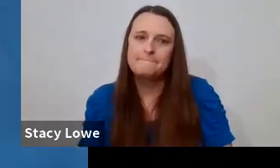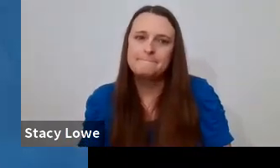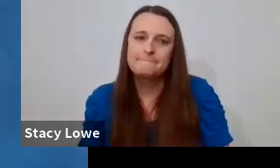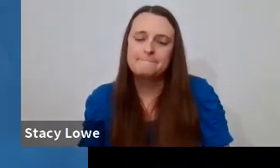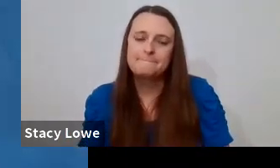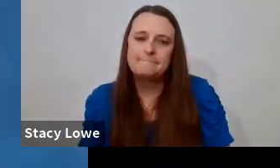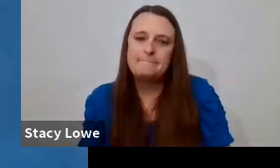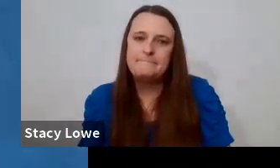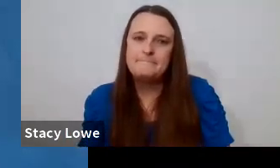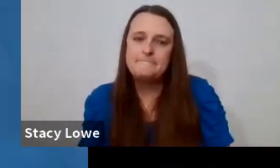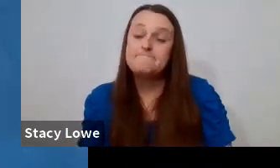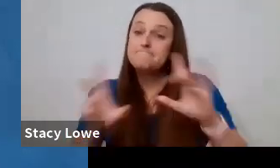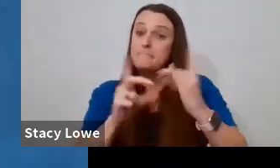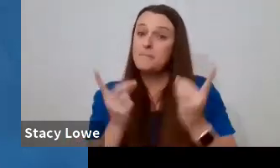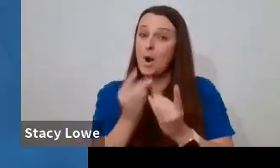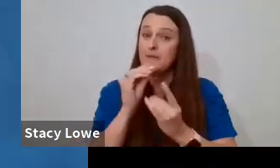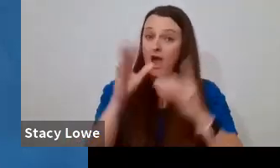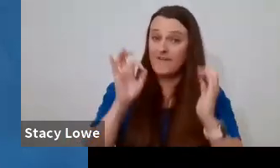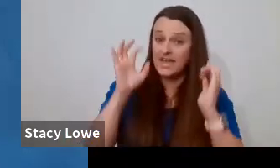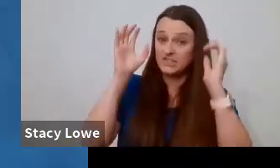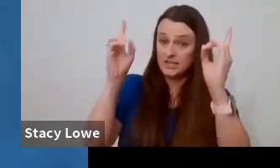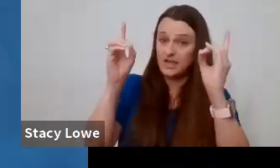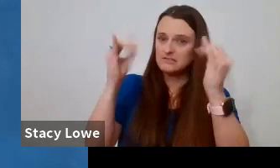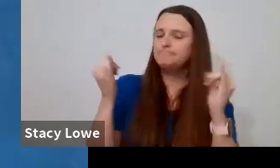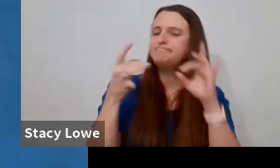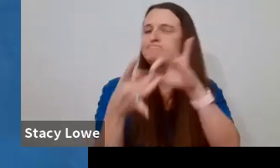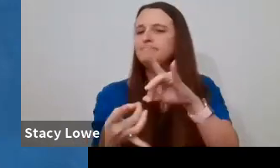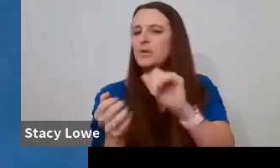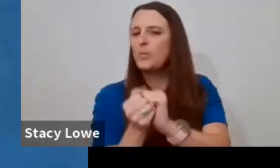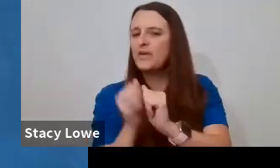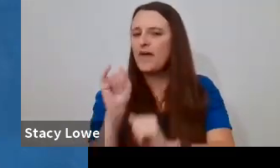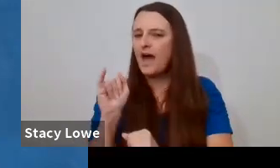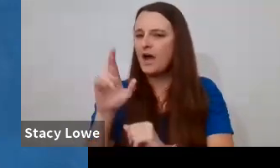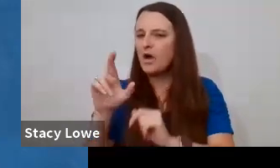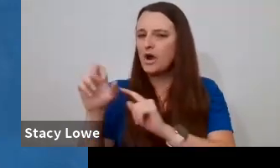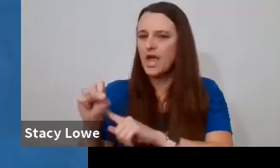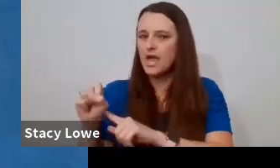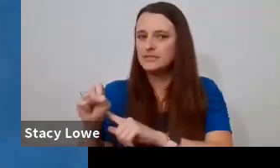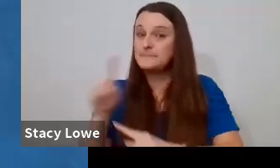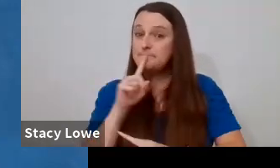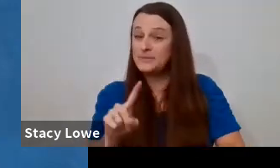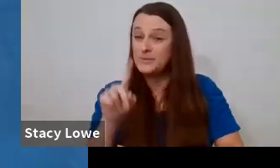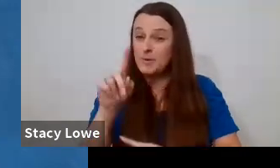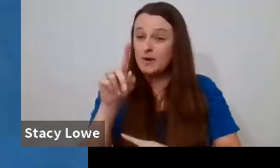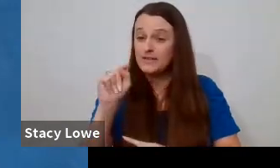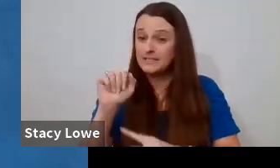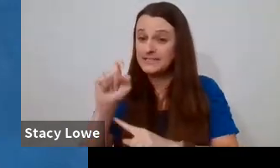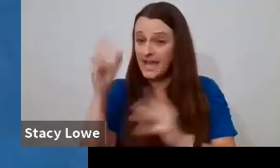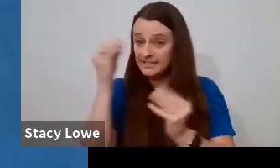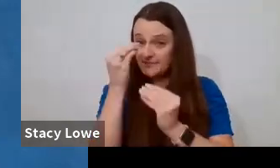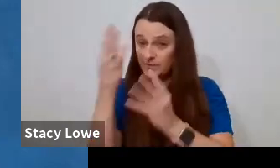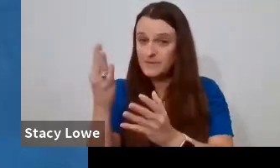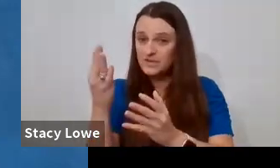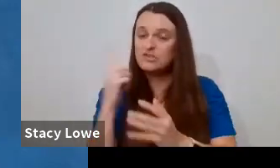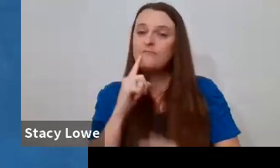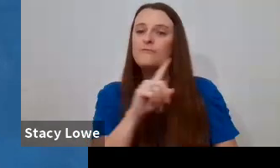The Department of Education has teamed up with the IRS to make sure that tax information on both the FAFSA and the